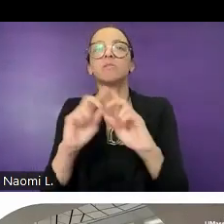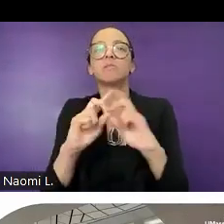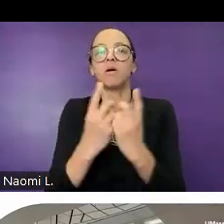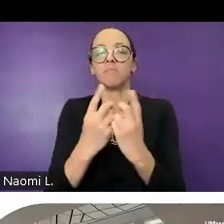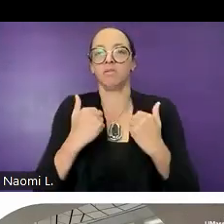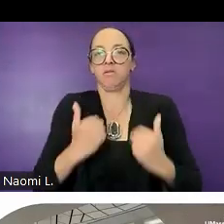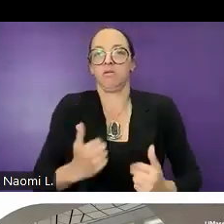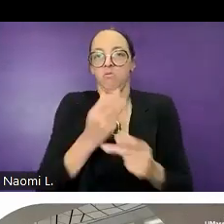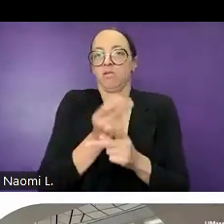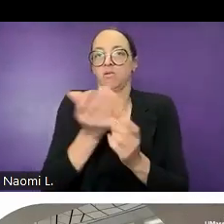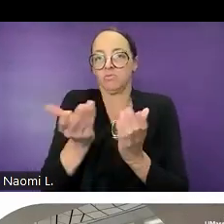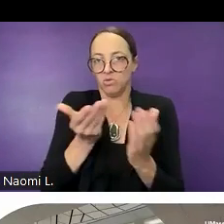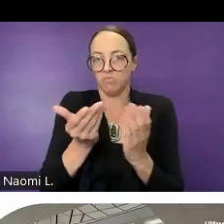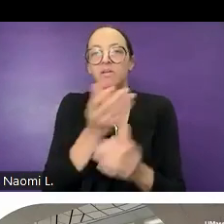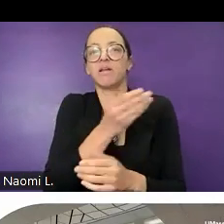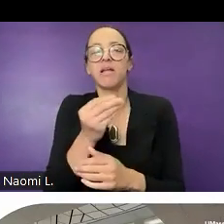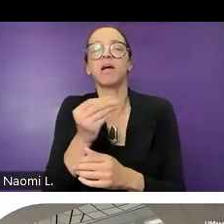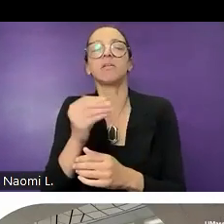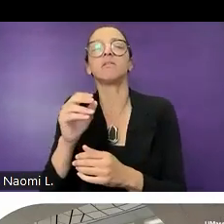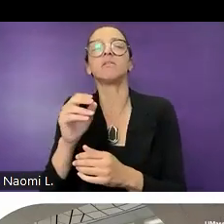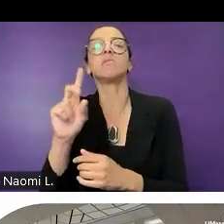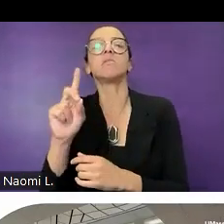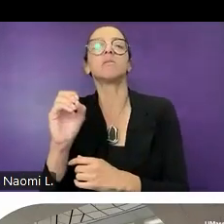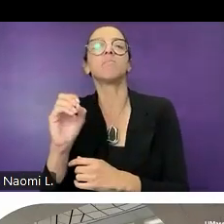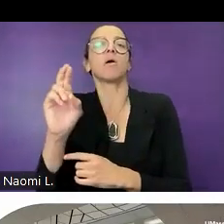Department of Rehabilitation,